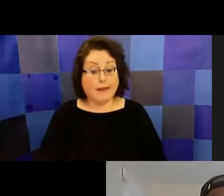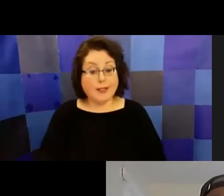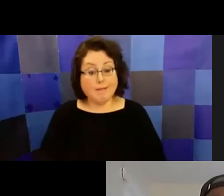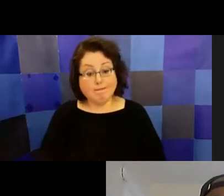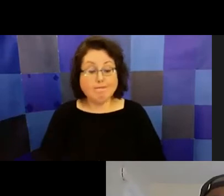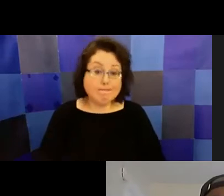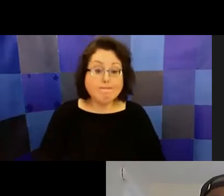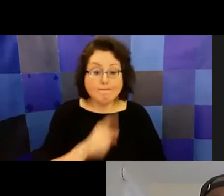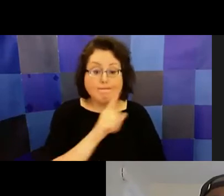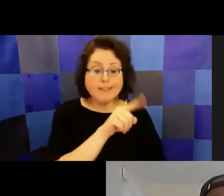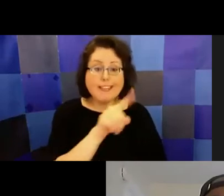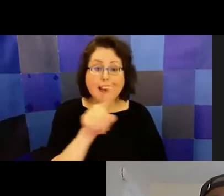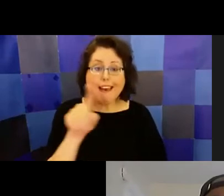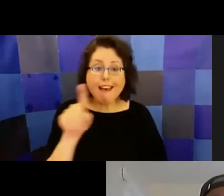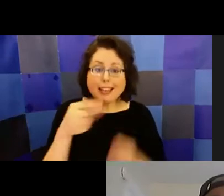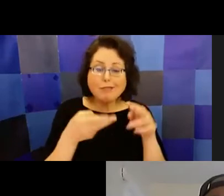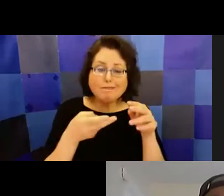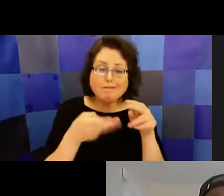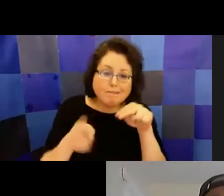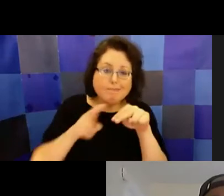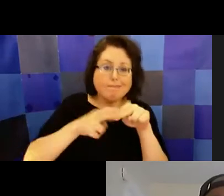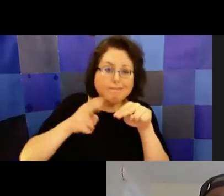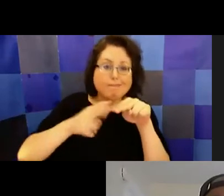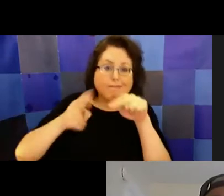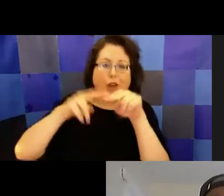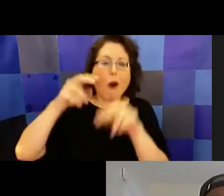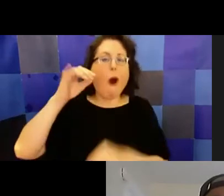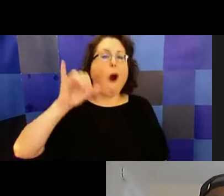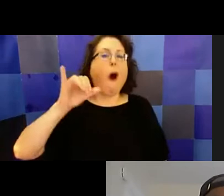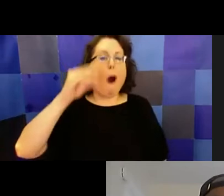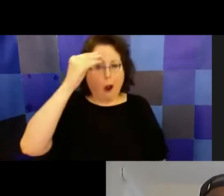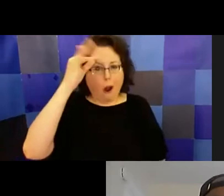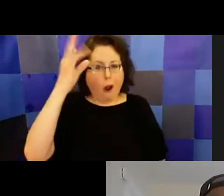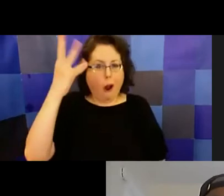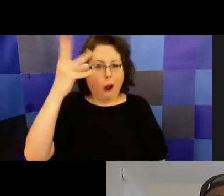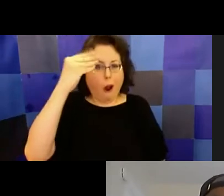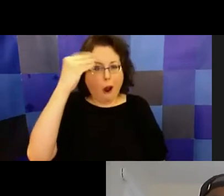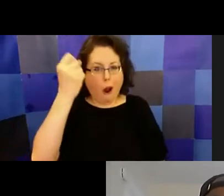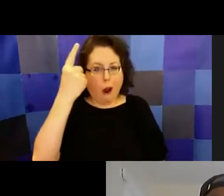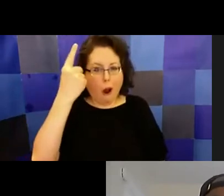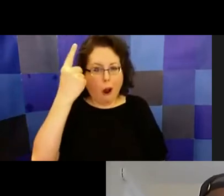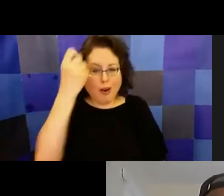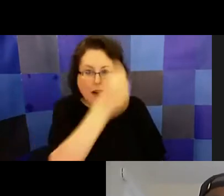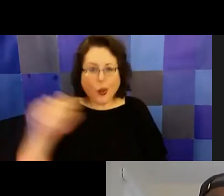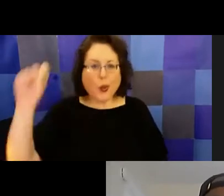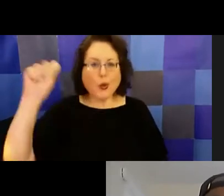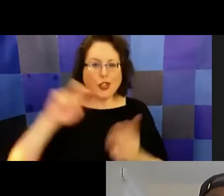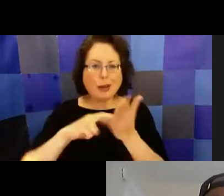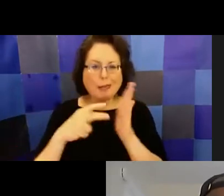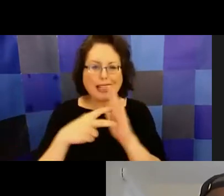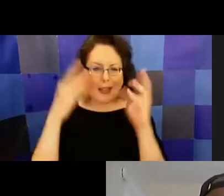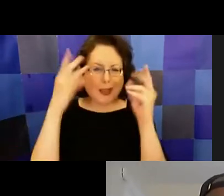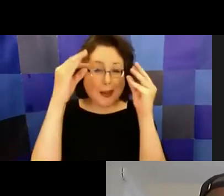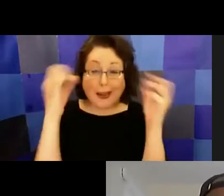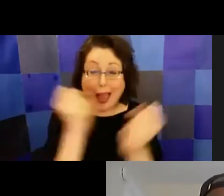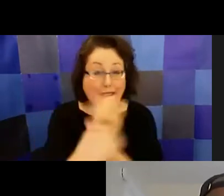they increasingly realized that revolution meant rethinking everything. Right? Rethinking